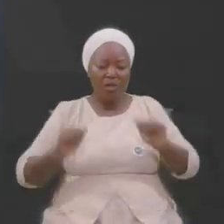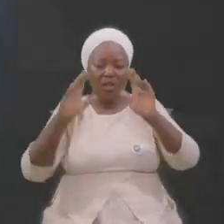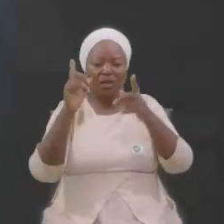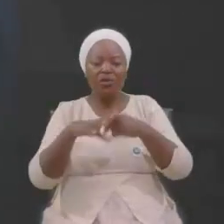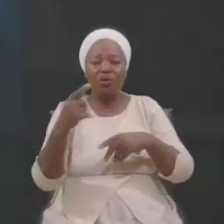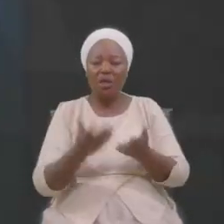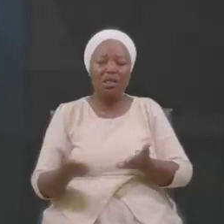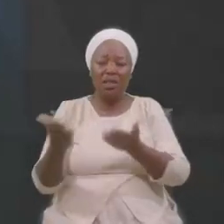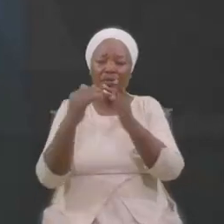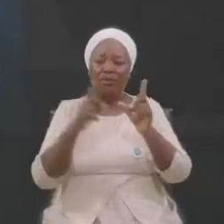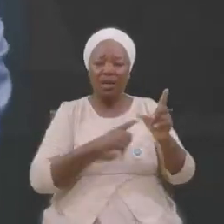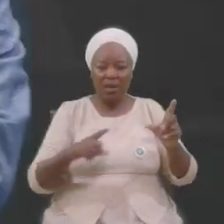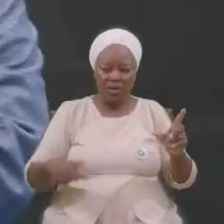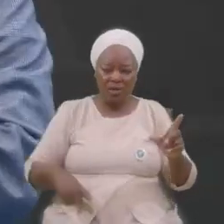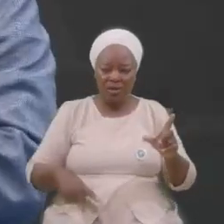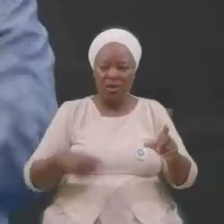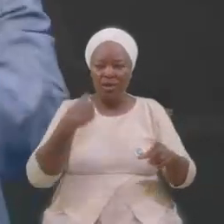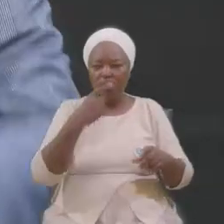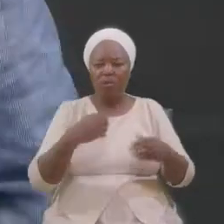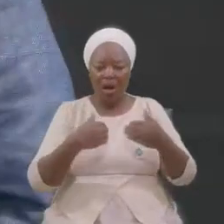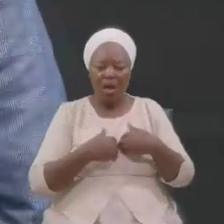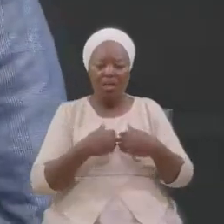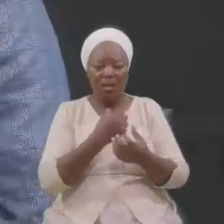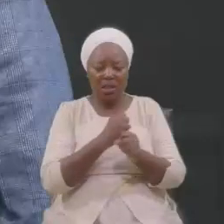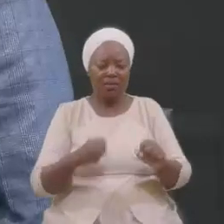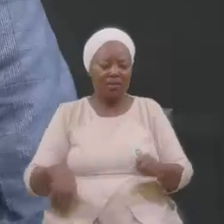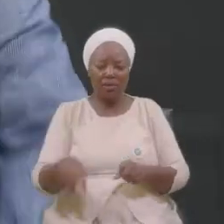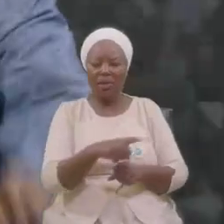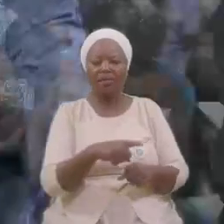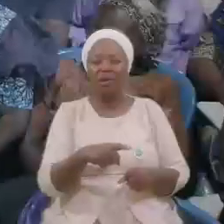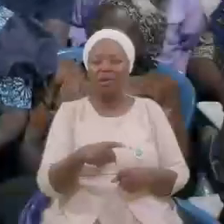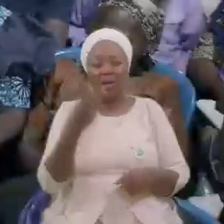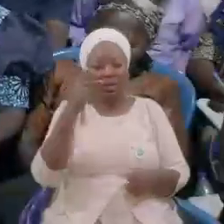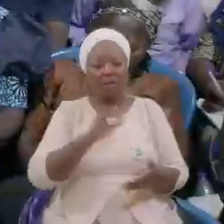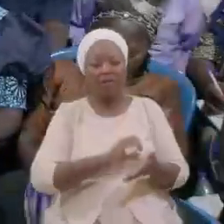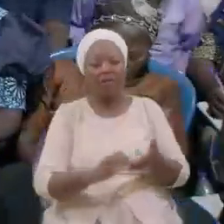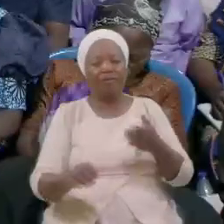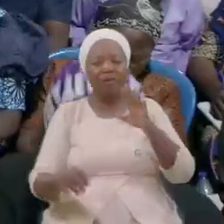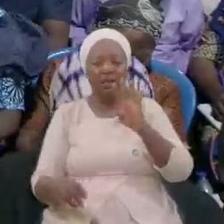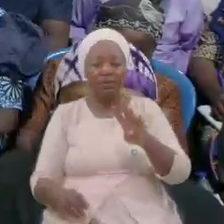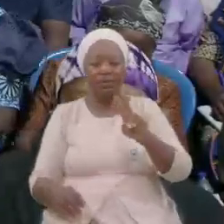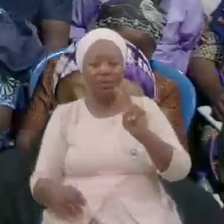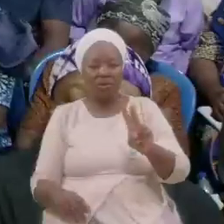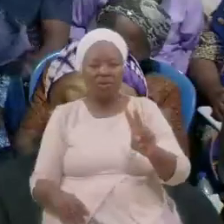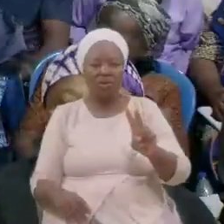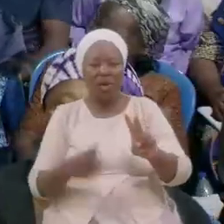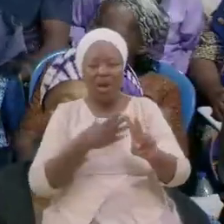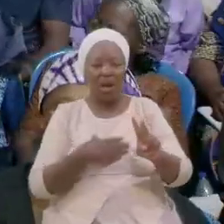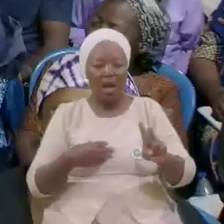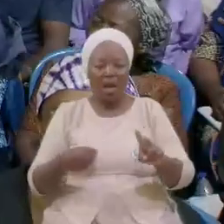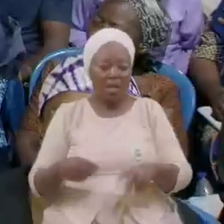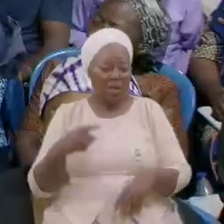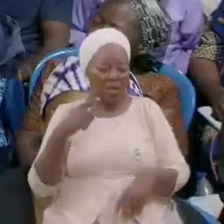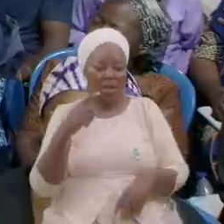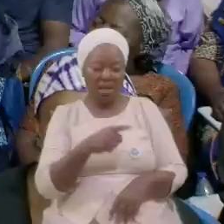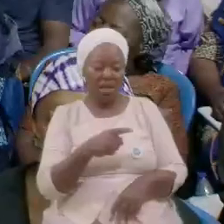service of the Lord who has saved them. Look at verse 42. And he brought him,